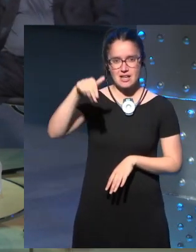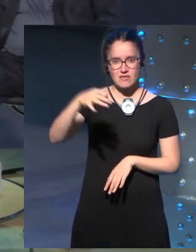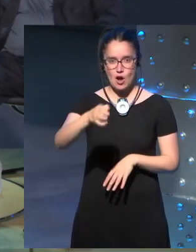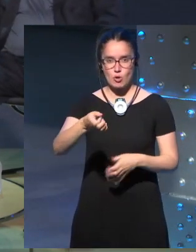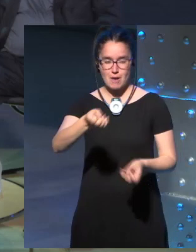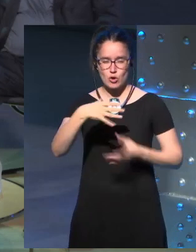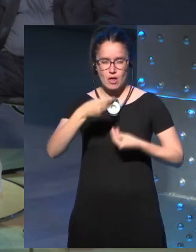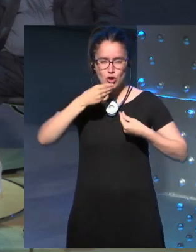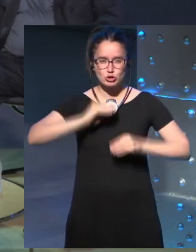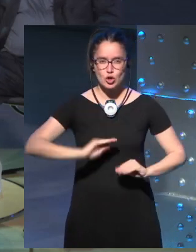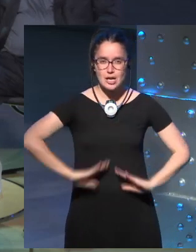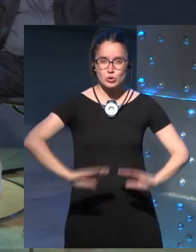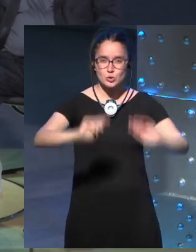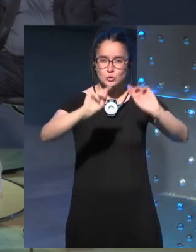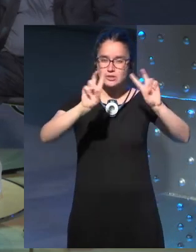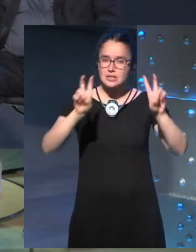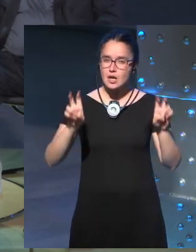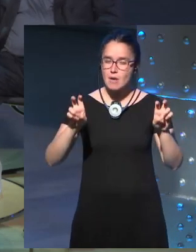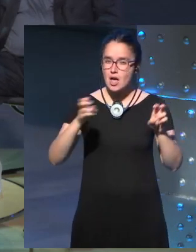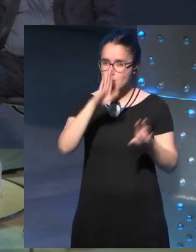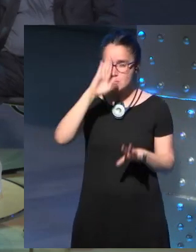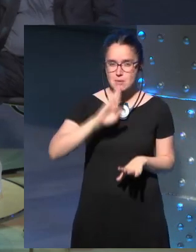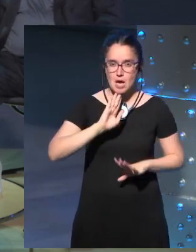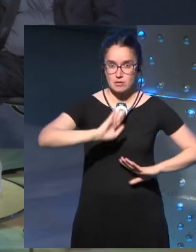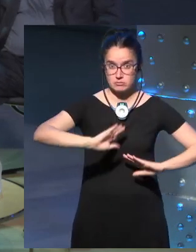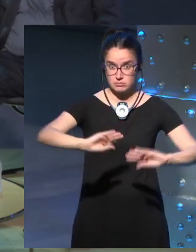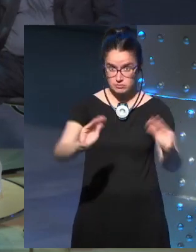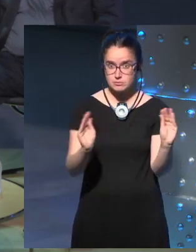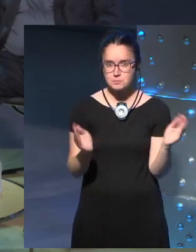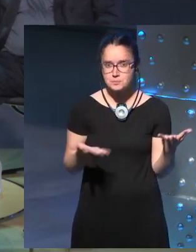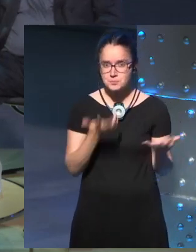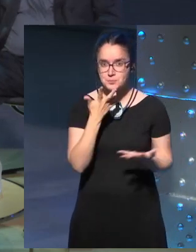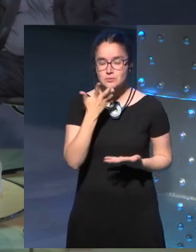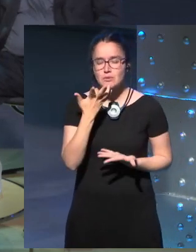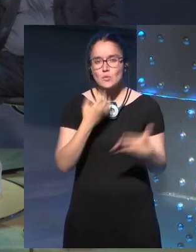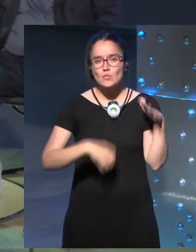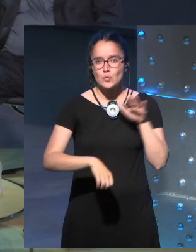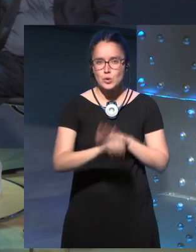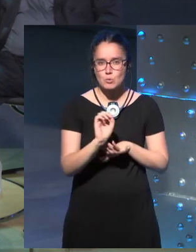story about his father and football. It's the